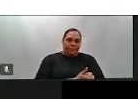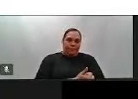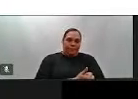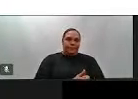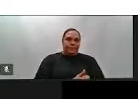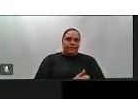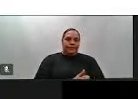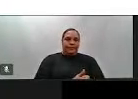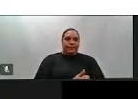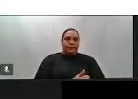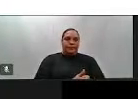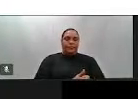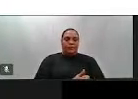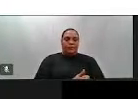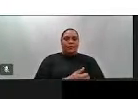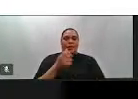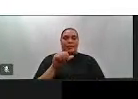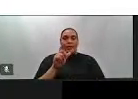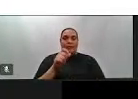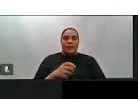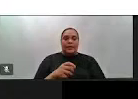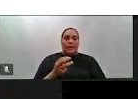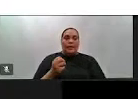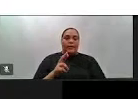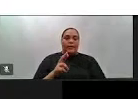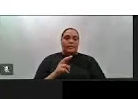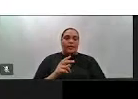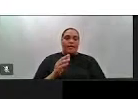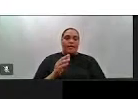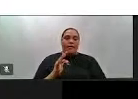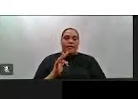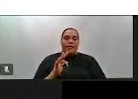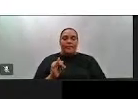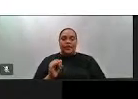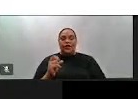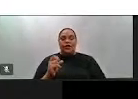And then the next candidate is Mr. Theodore Fisher.